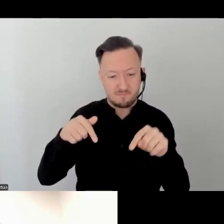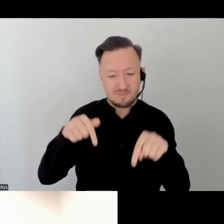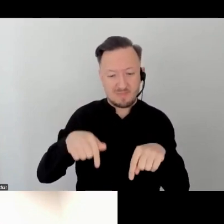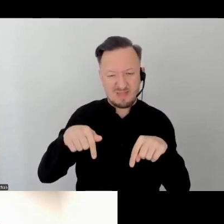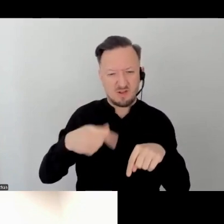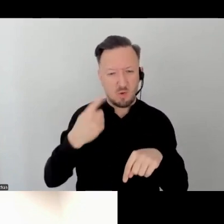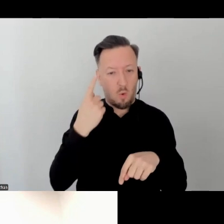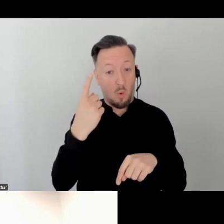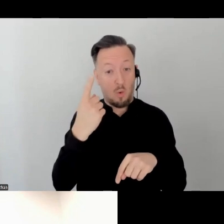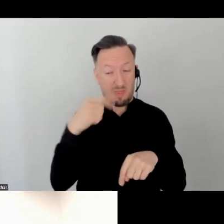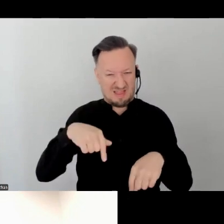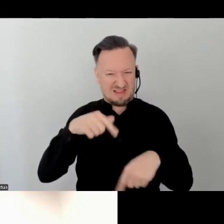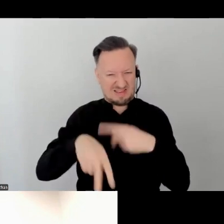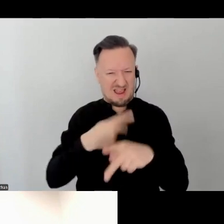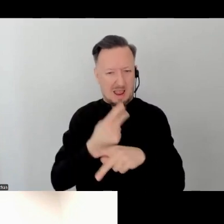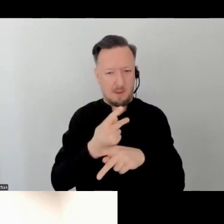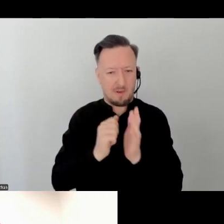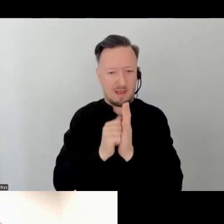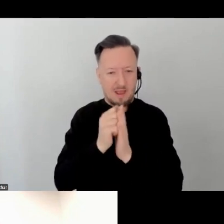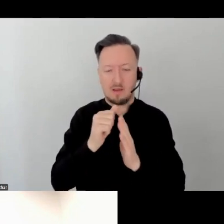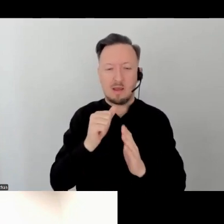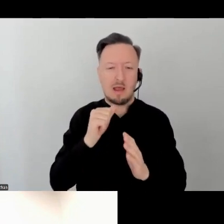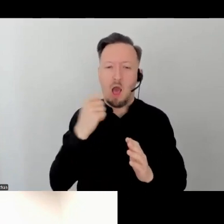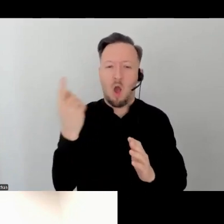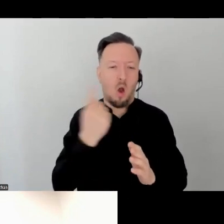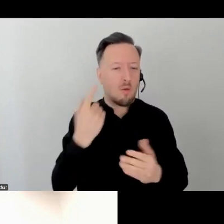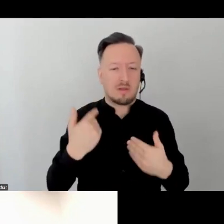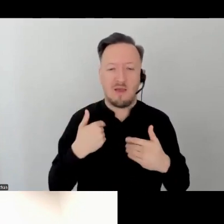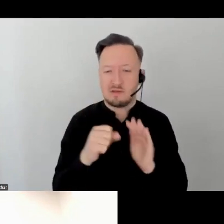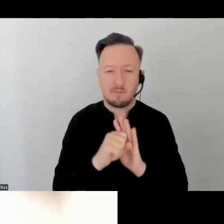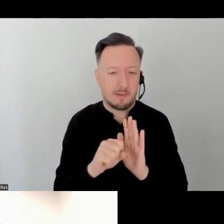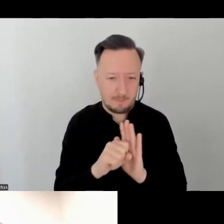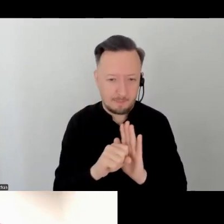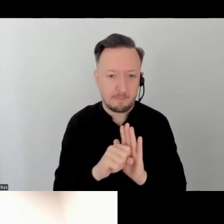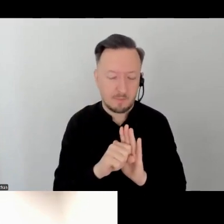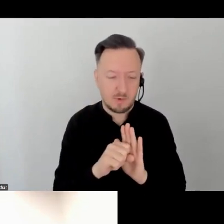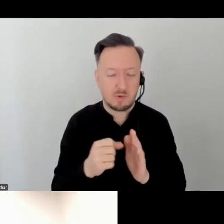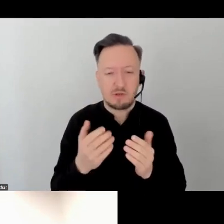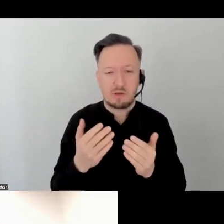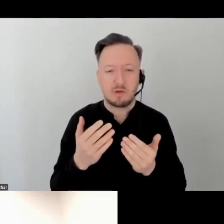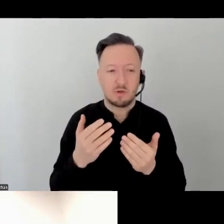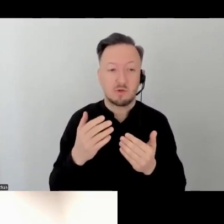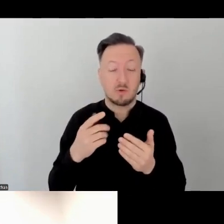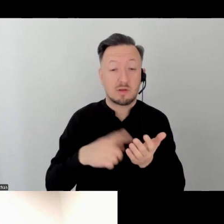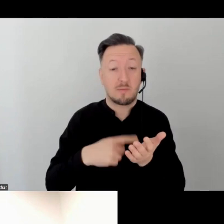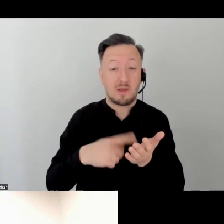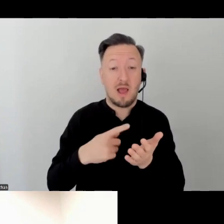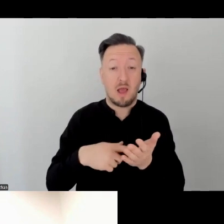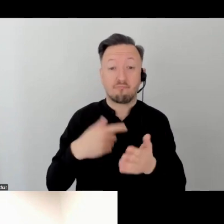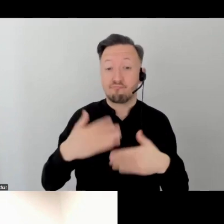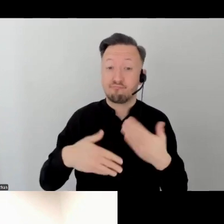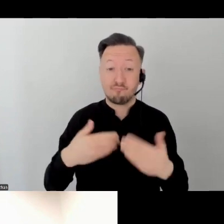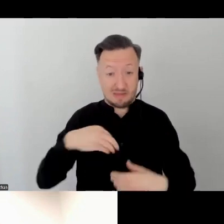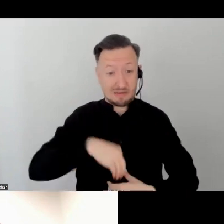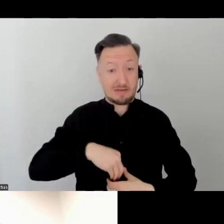does not always reveal symptoms. And so it is quite possible to reach a later